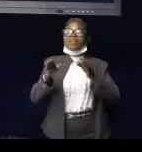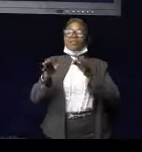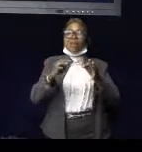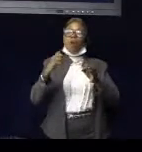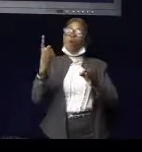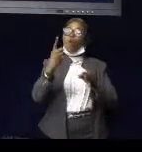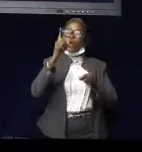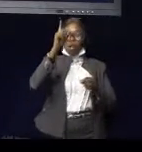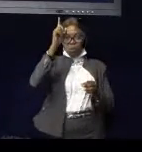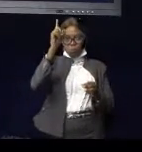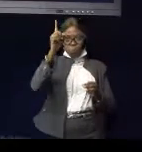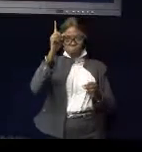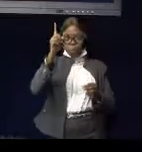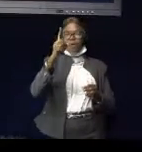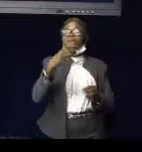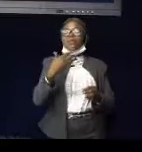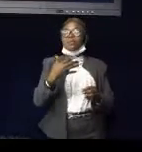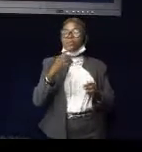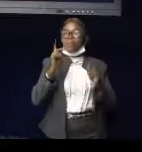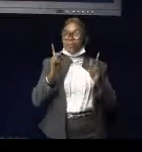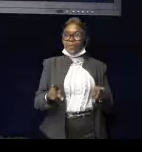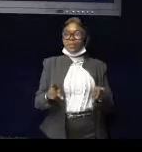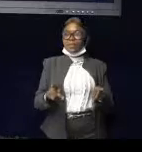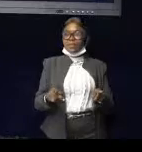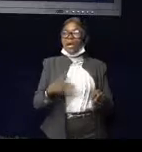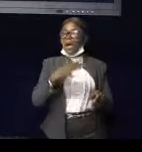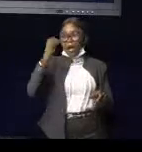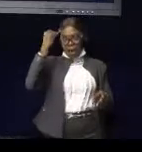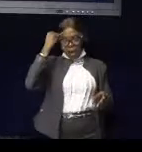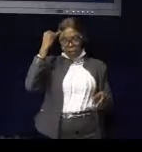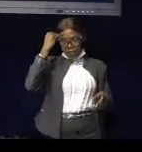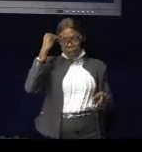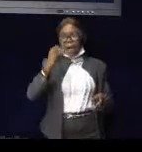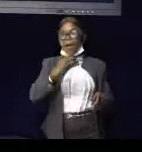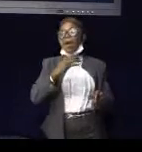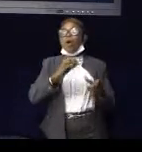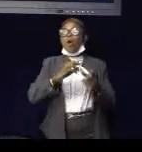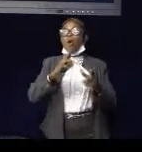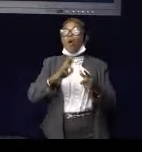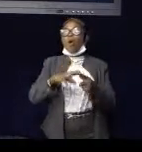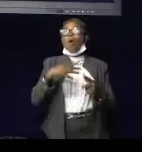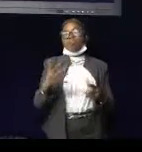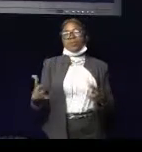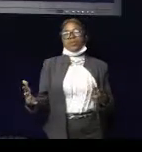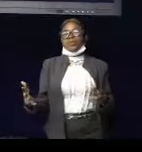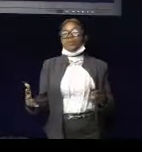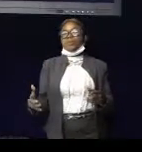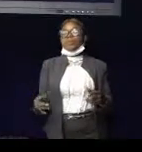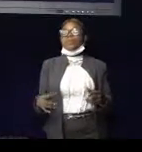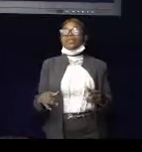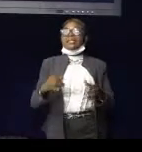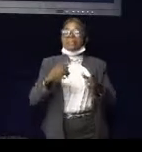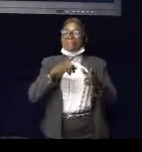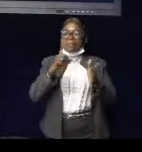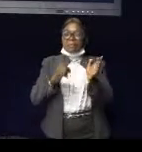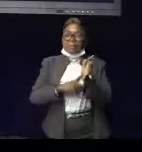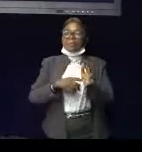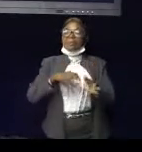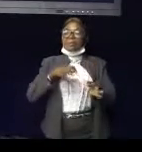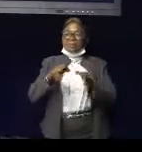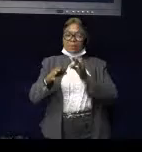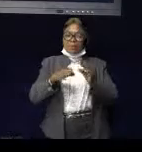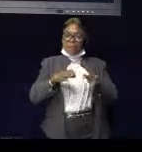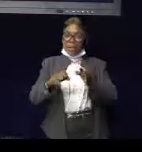person, idea, or thing. The positive degree describes what? Only one person,